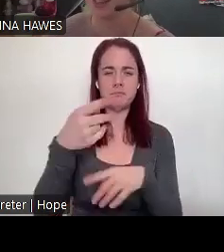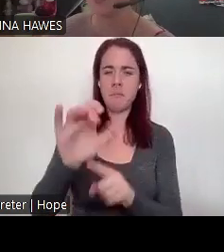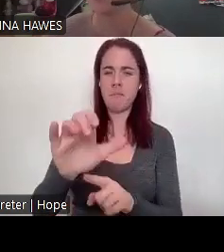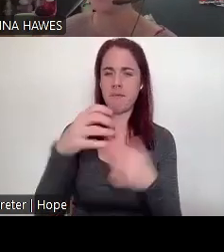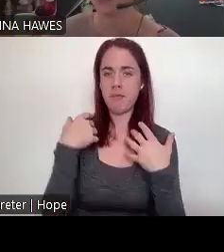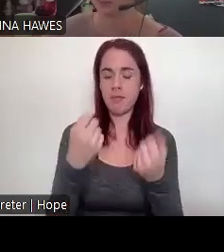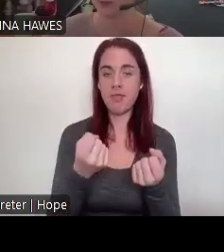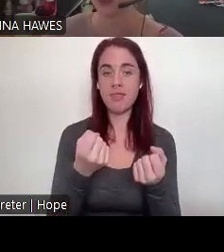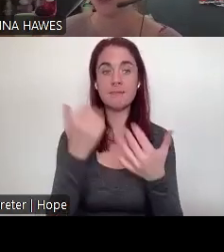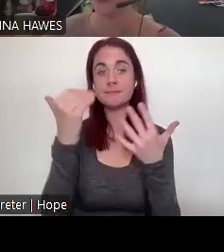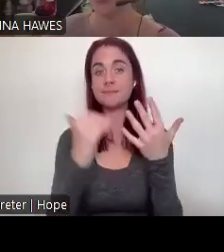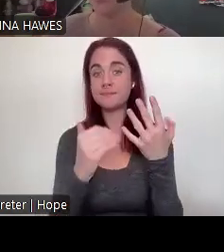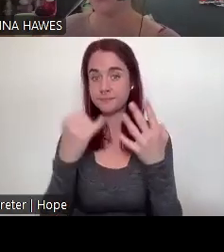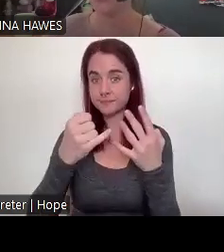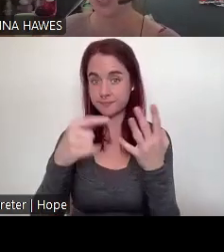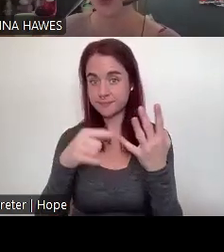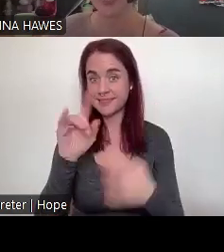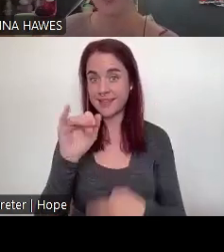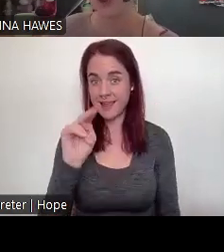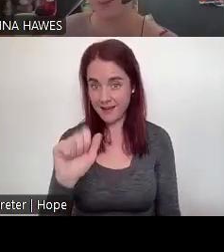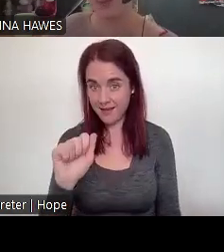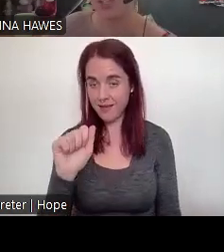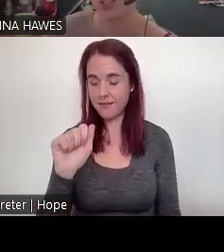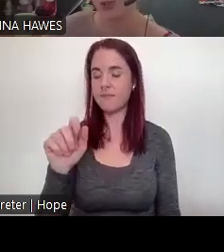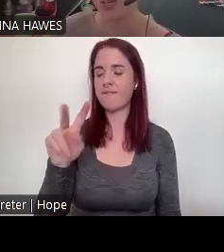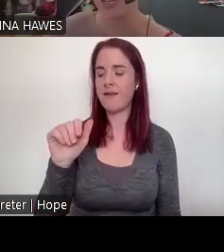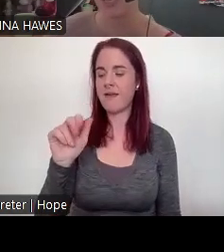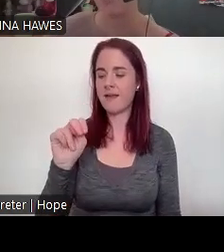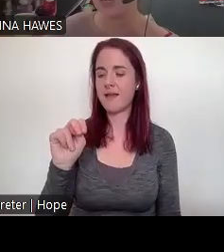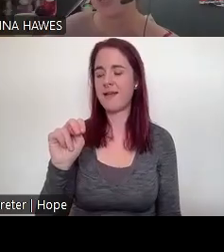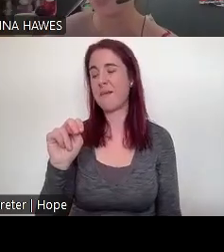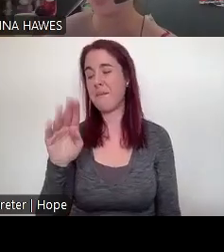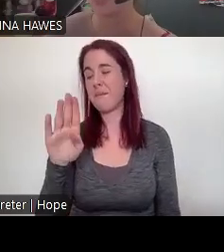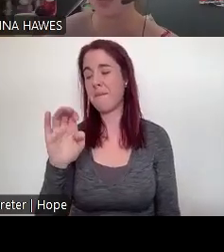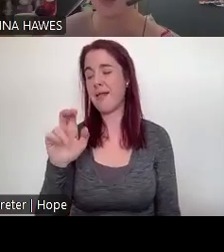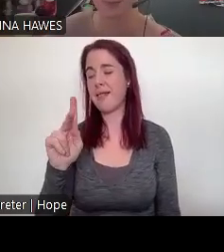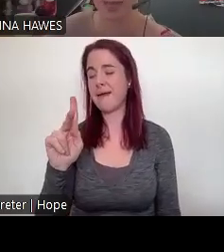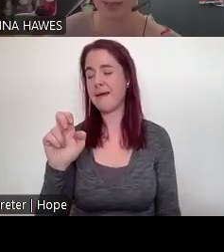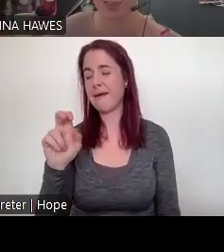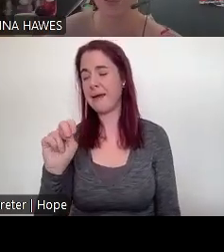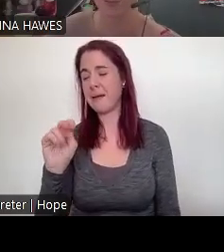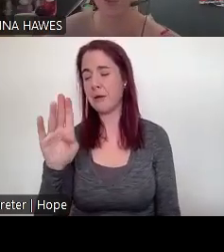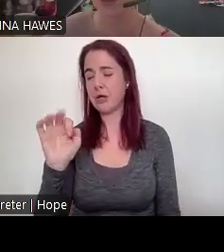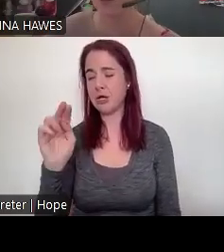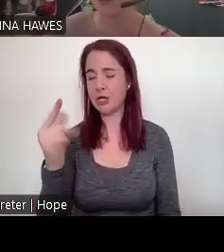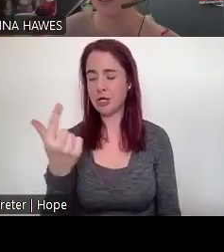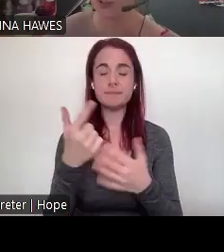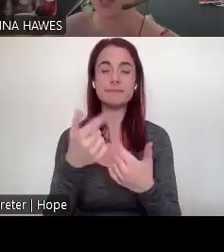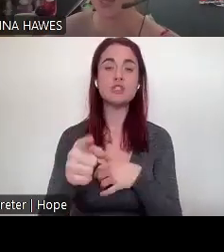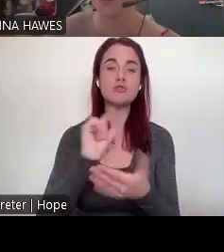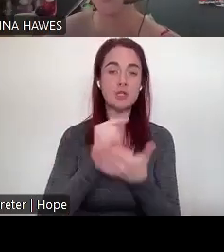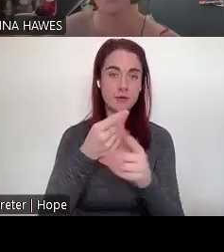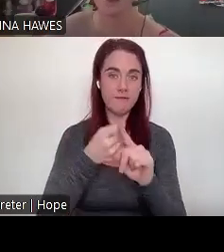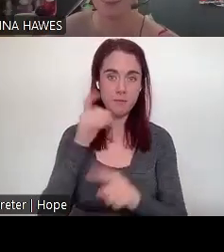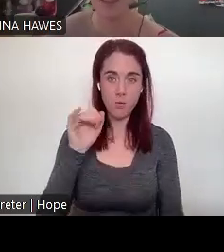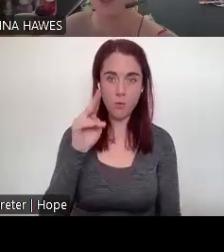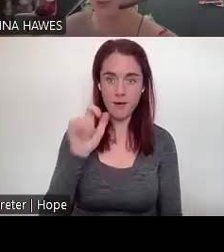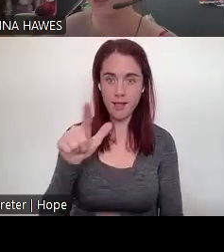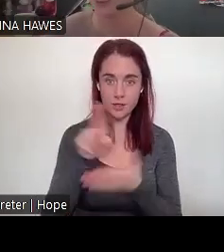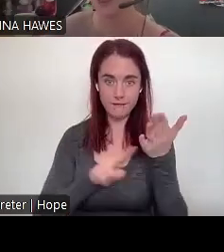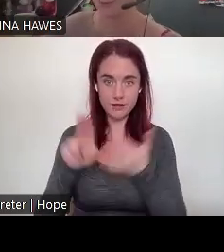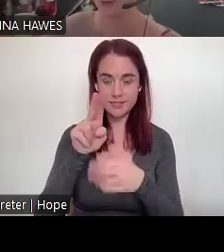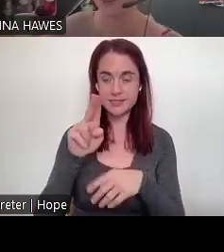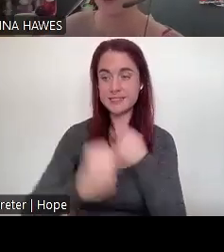have Dana Van Valkenburg, who graduated with her MPH degree in infectious disease epidemiology from Cornell University in